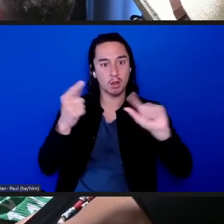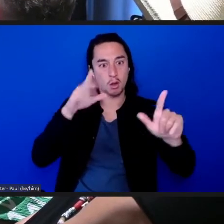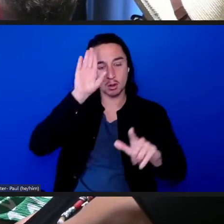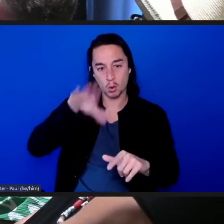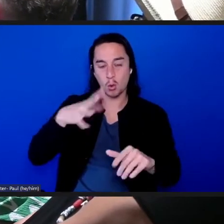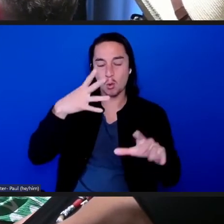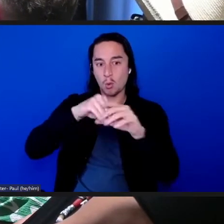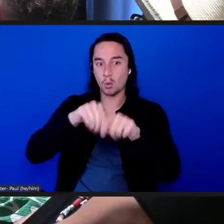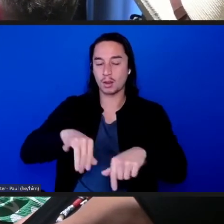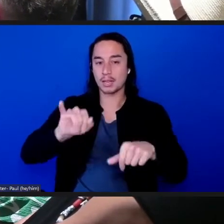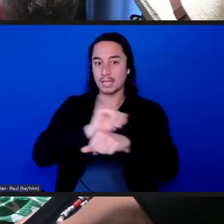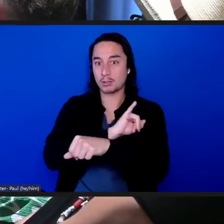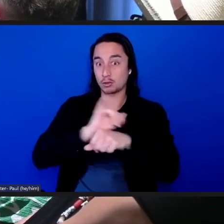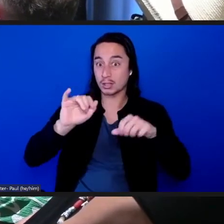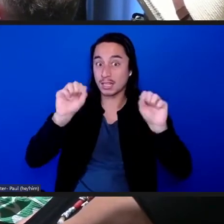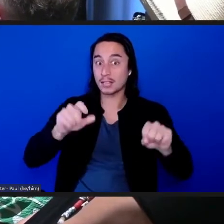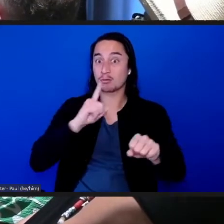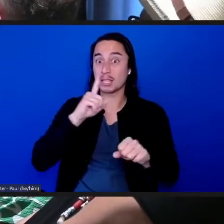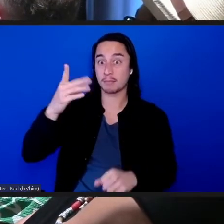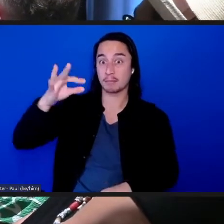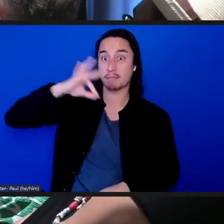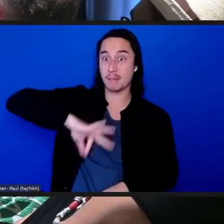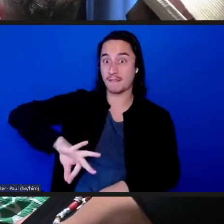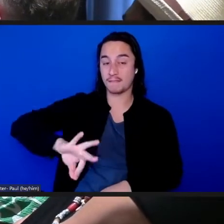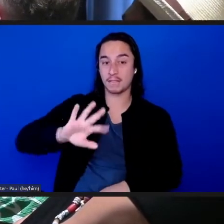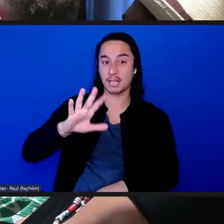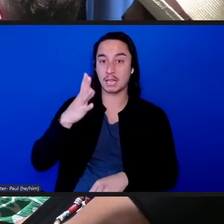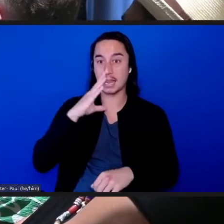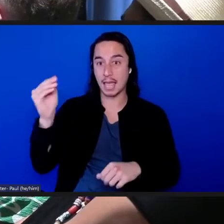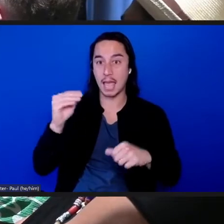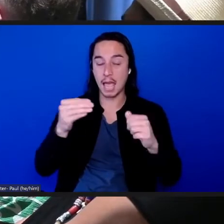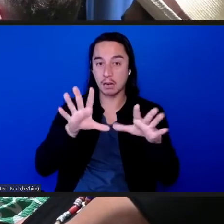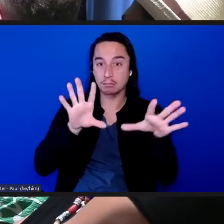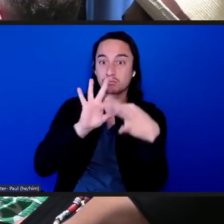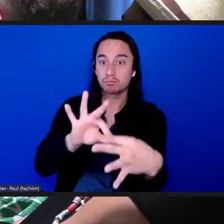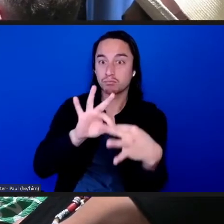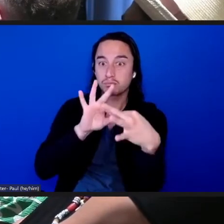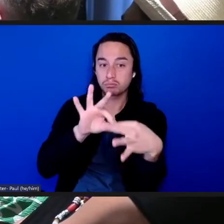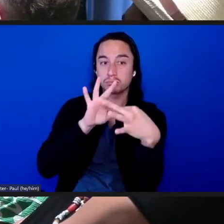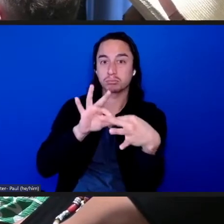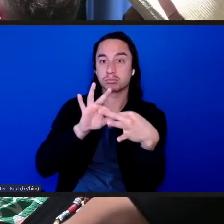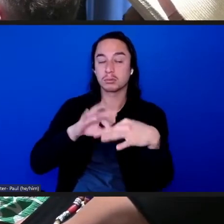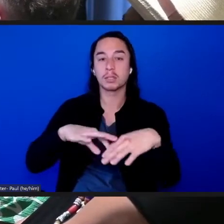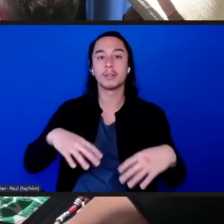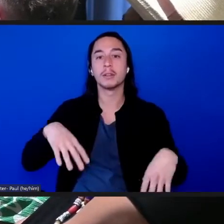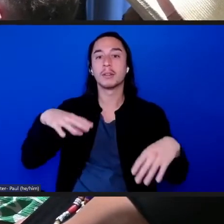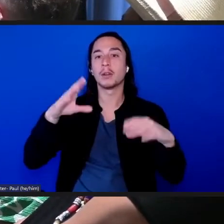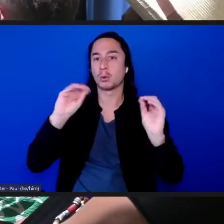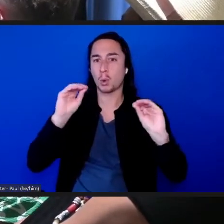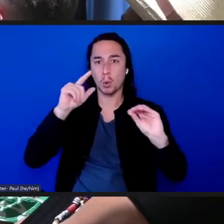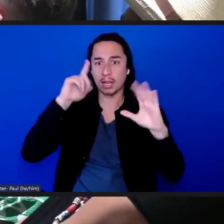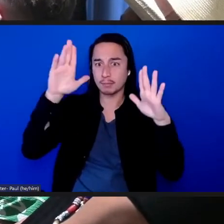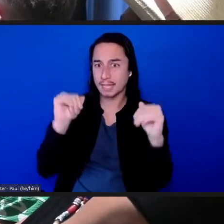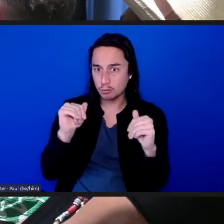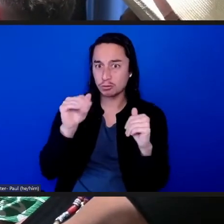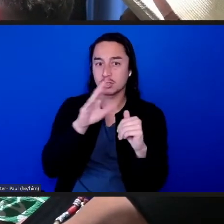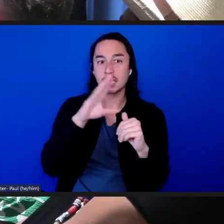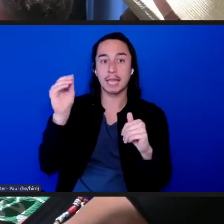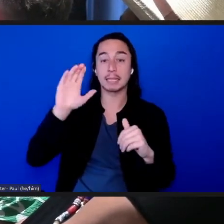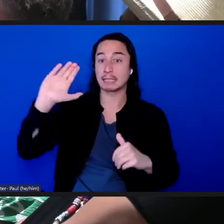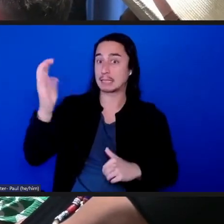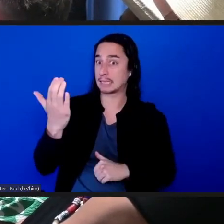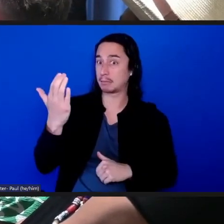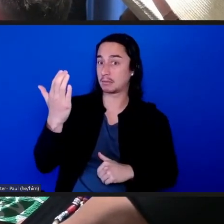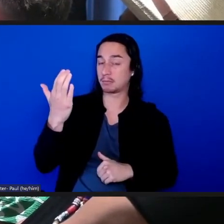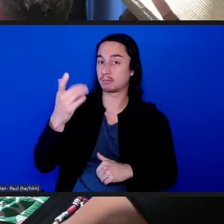the industry can really benefit, start building relationships, no expectations. And it seemed